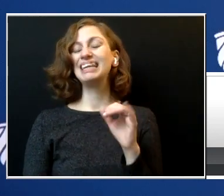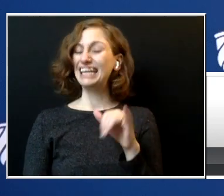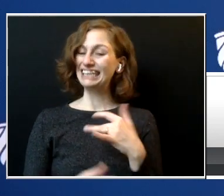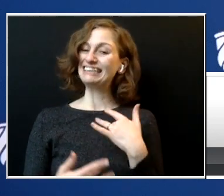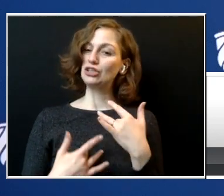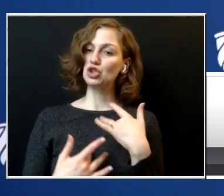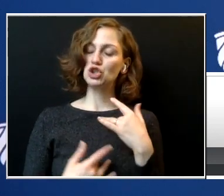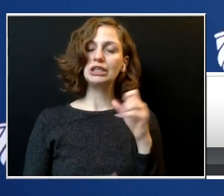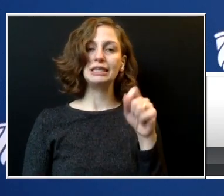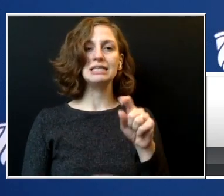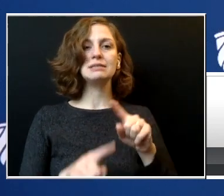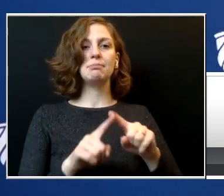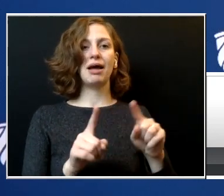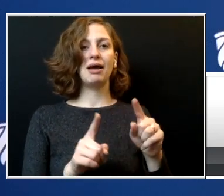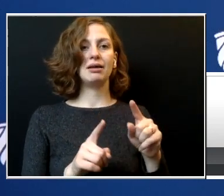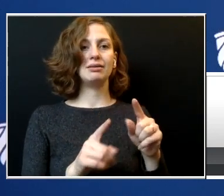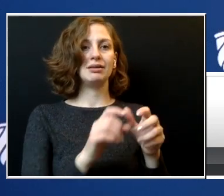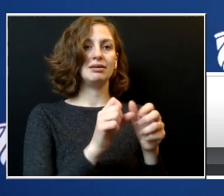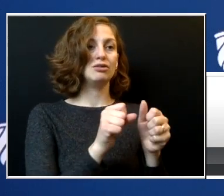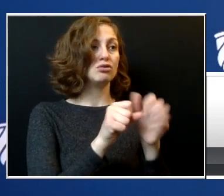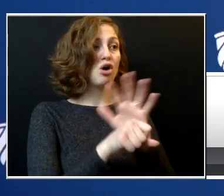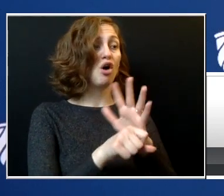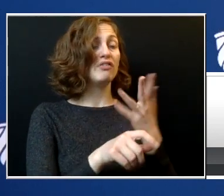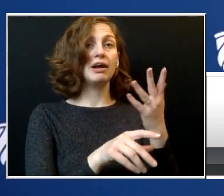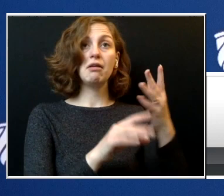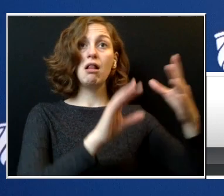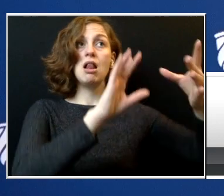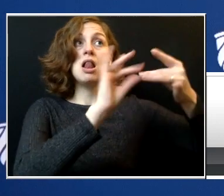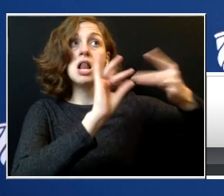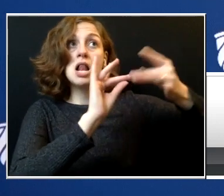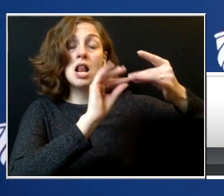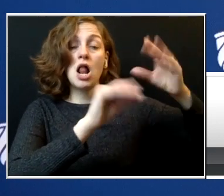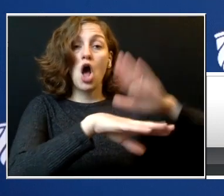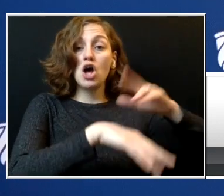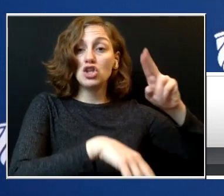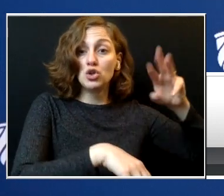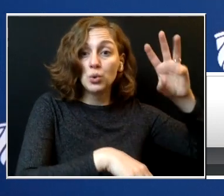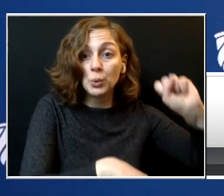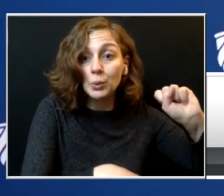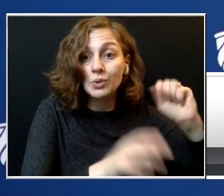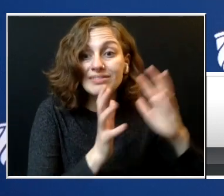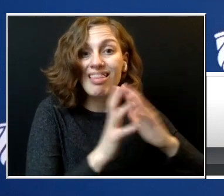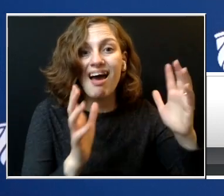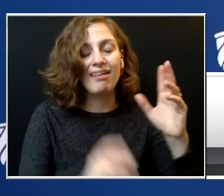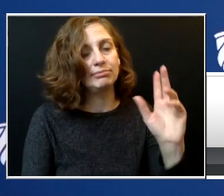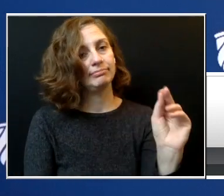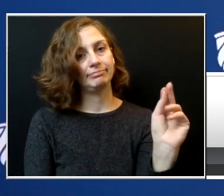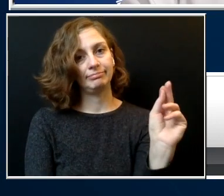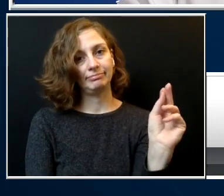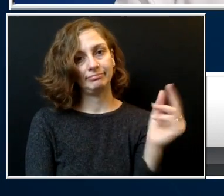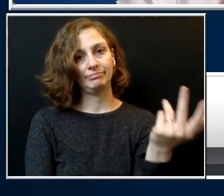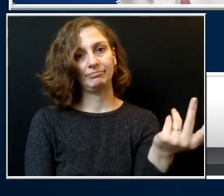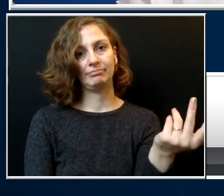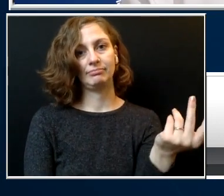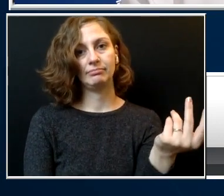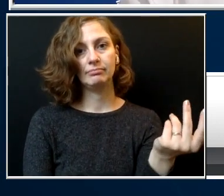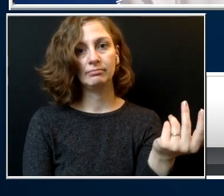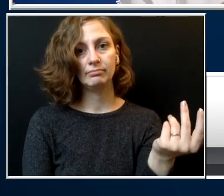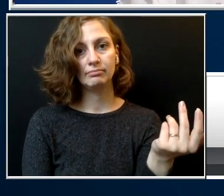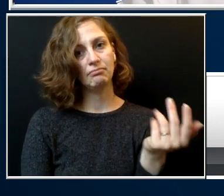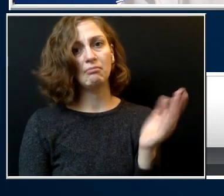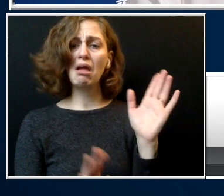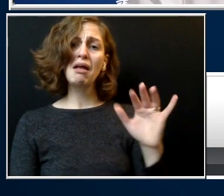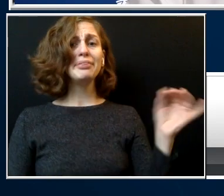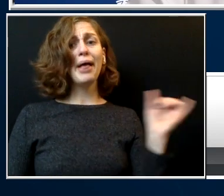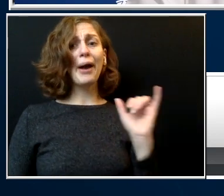is not really in the news anymore. It is considered more of a disease. Seasonal cold. What's that? A seasonal cold. A seasonal cold,